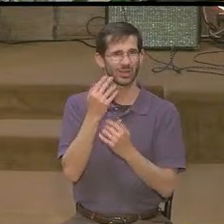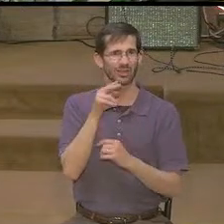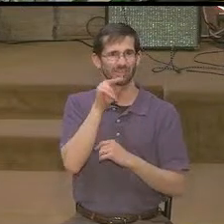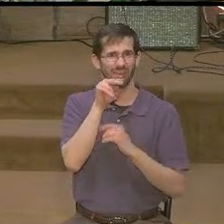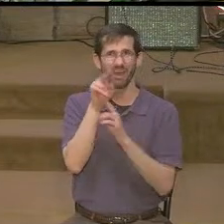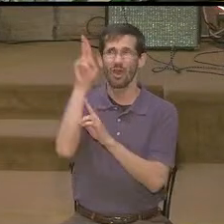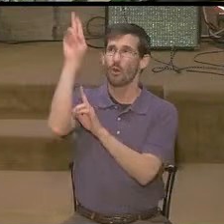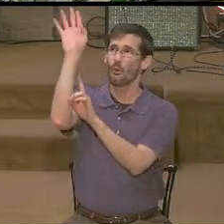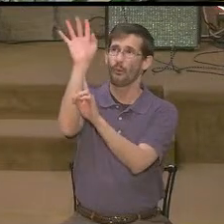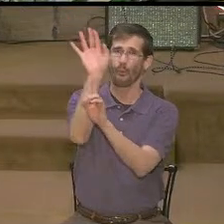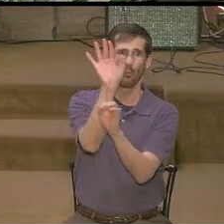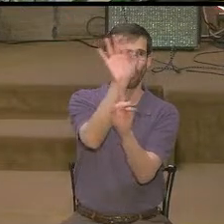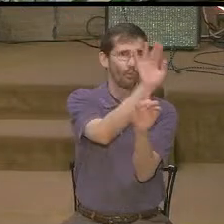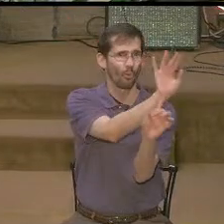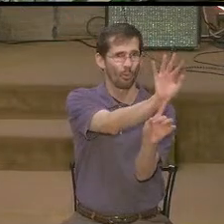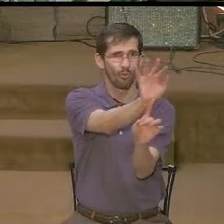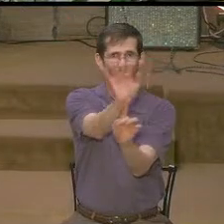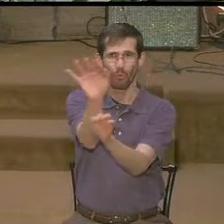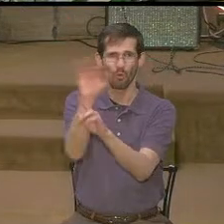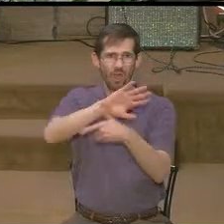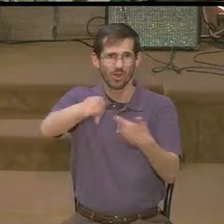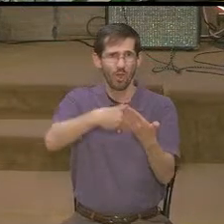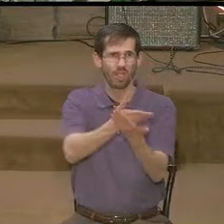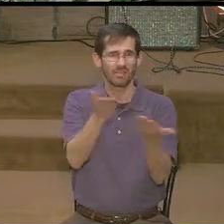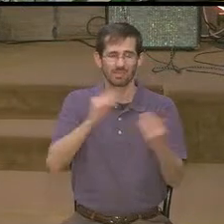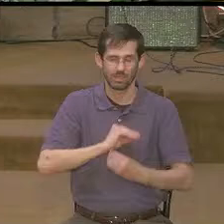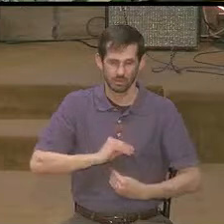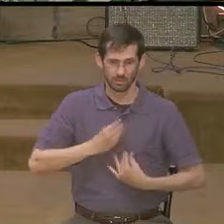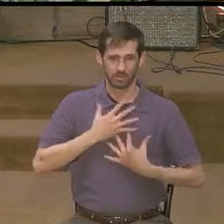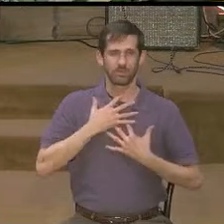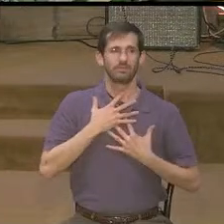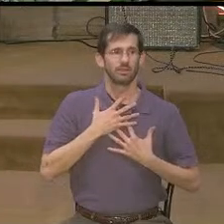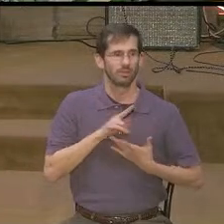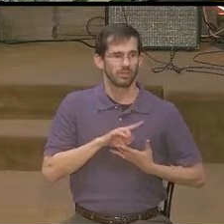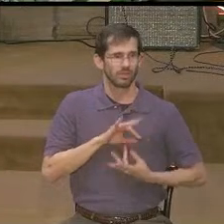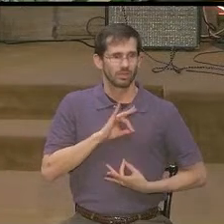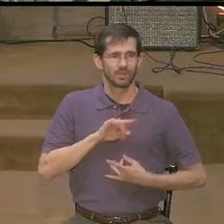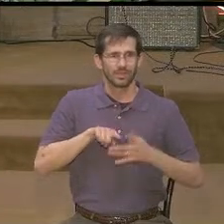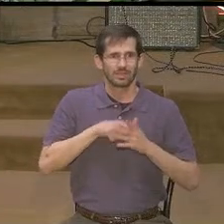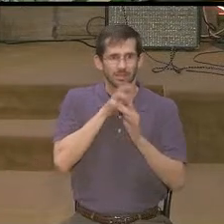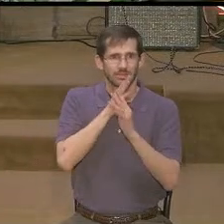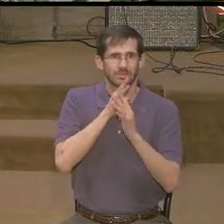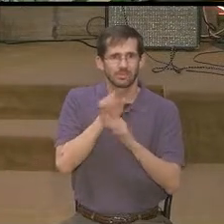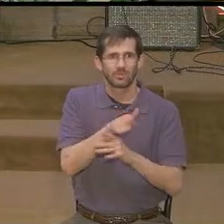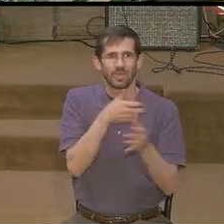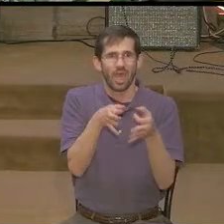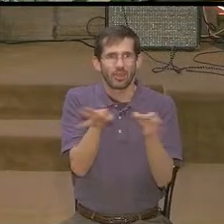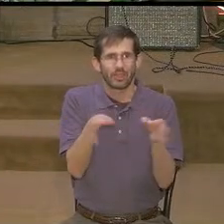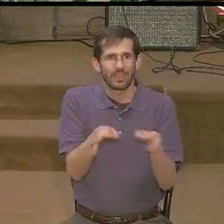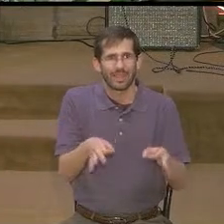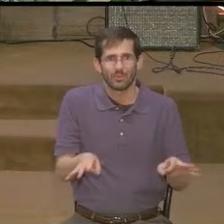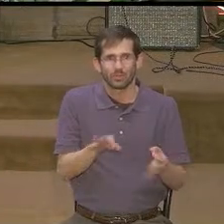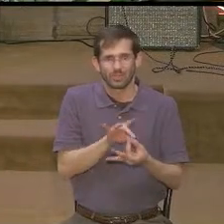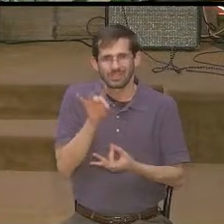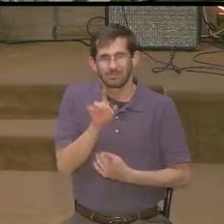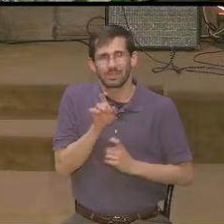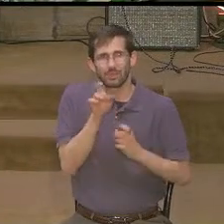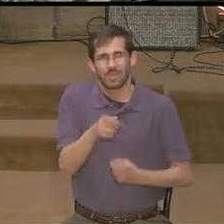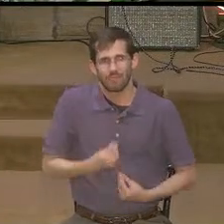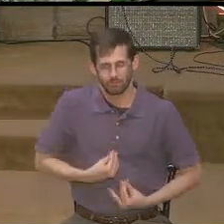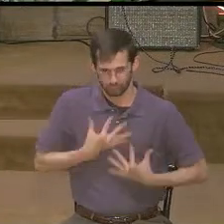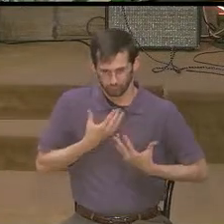Holy Spirit, and they began to speak with other tongues as the Spirit gave them utterance. And then